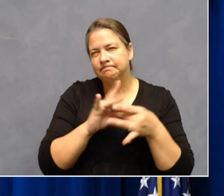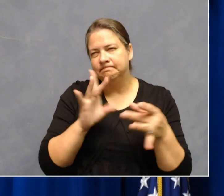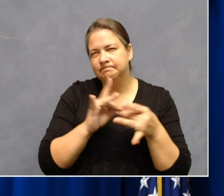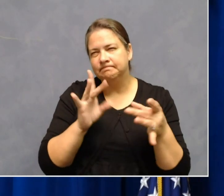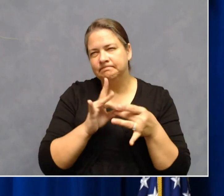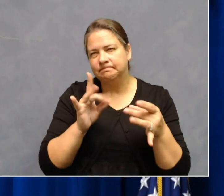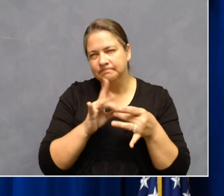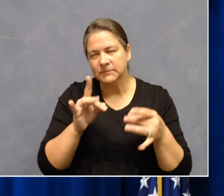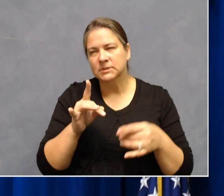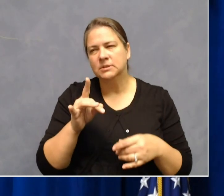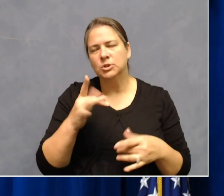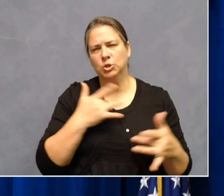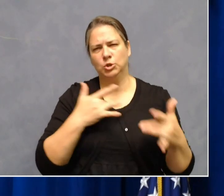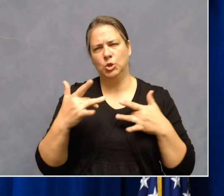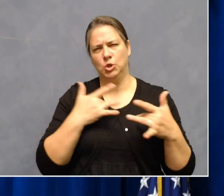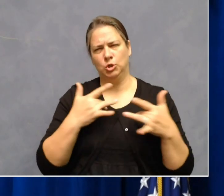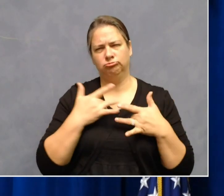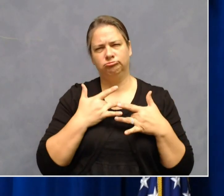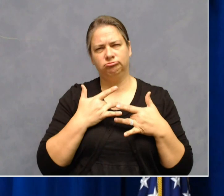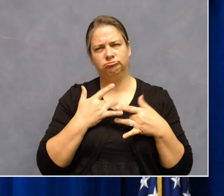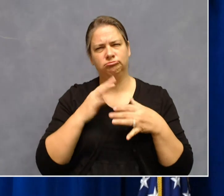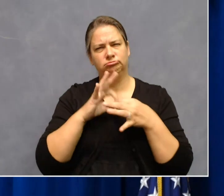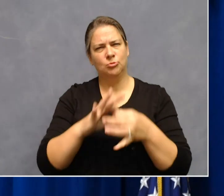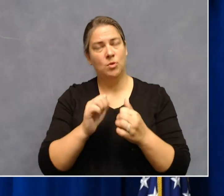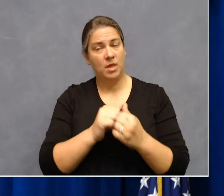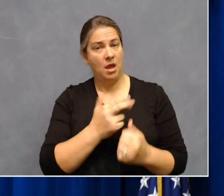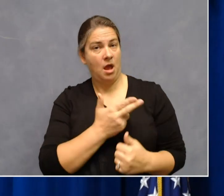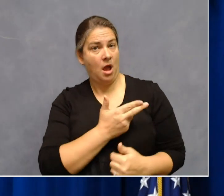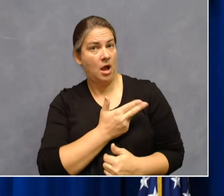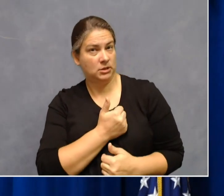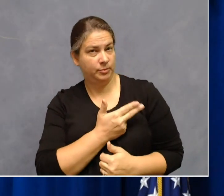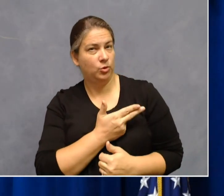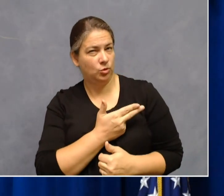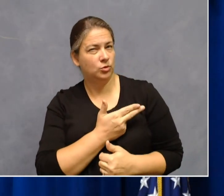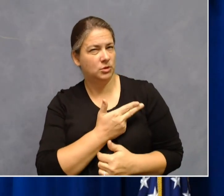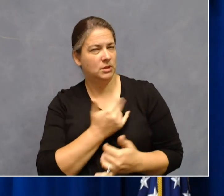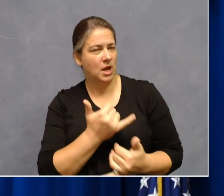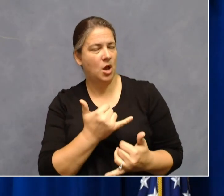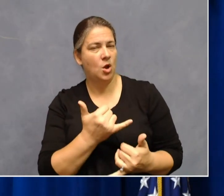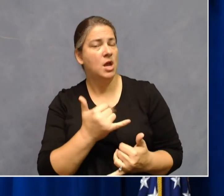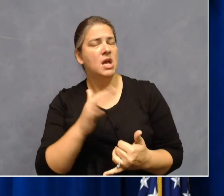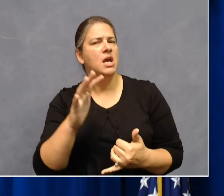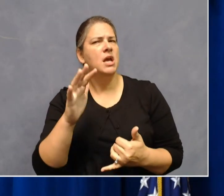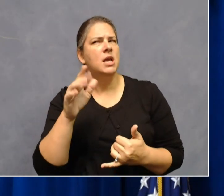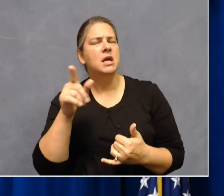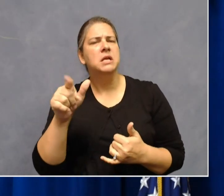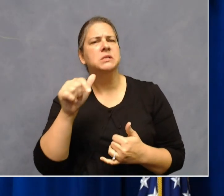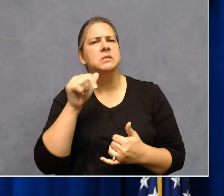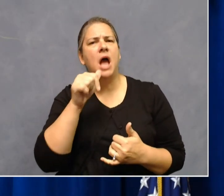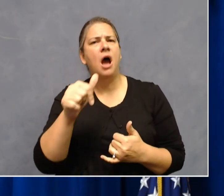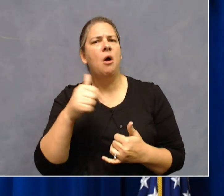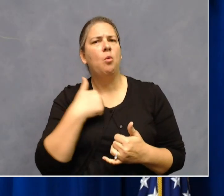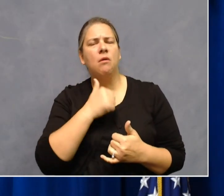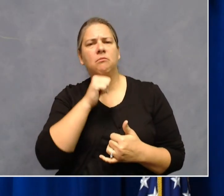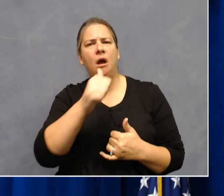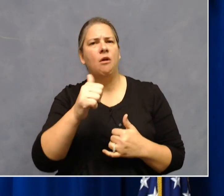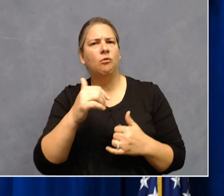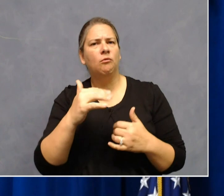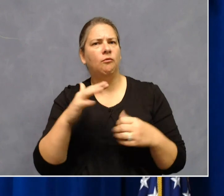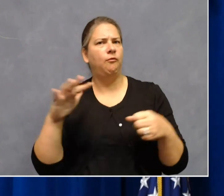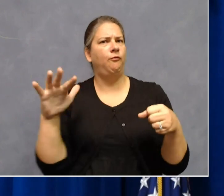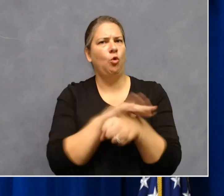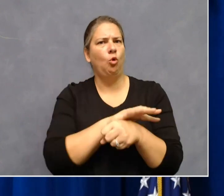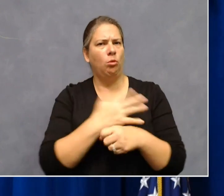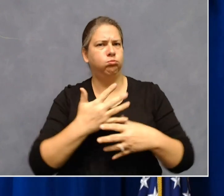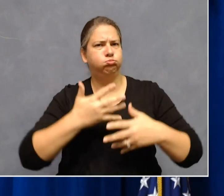ICUs. Thus far, it's not threatening our capacity, but it is going up, and that's to be expected. Because remember,